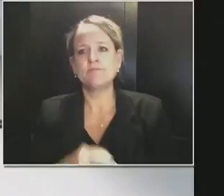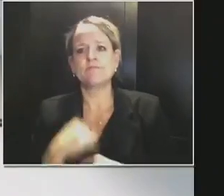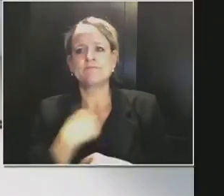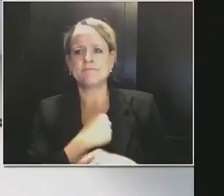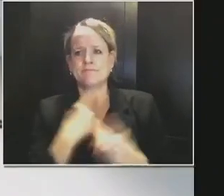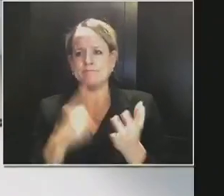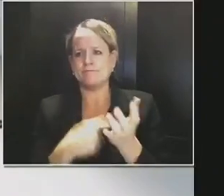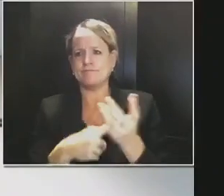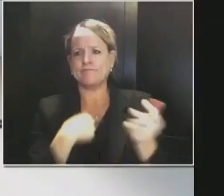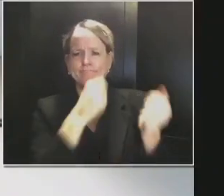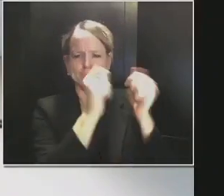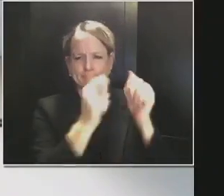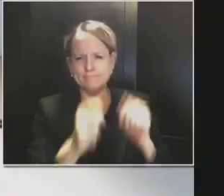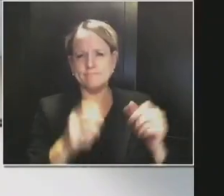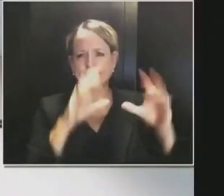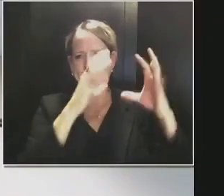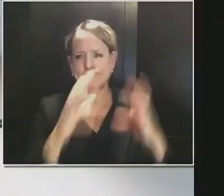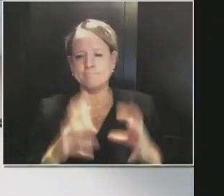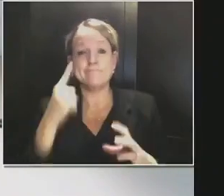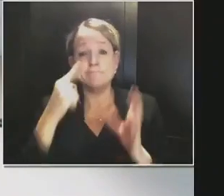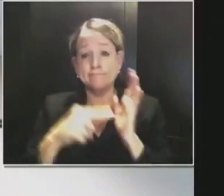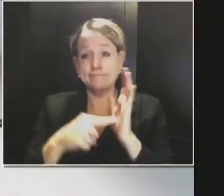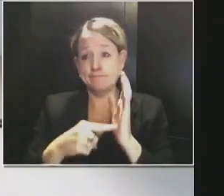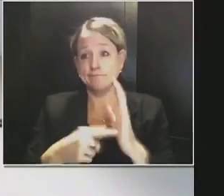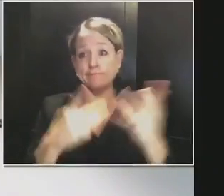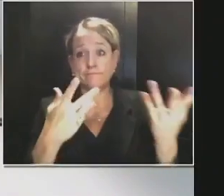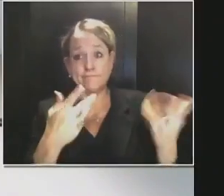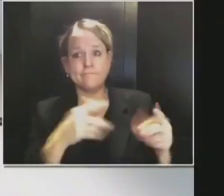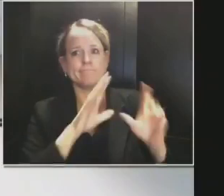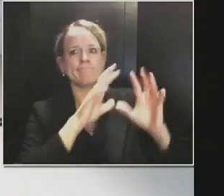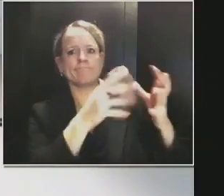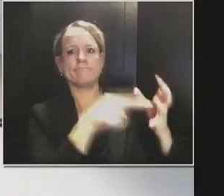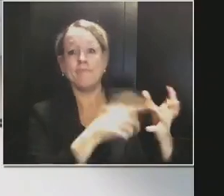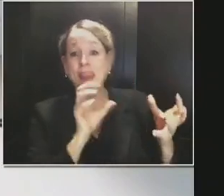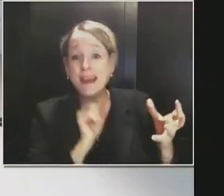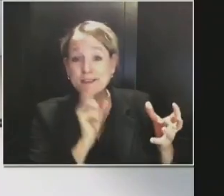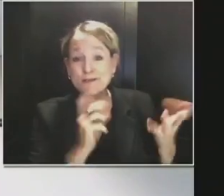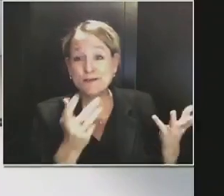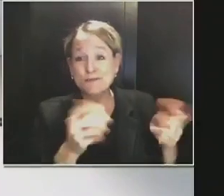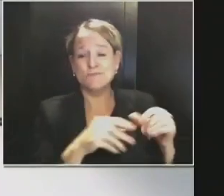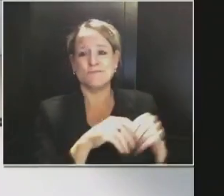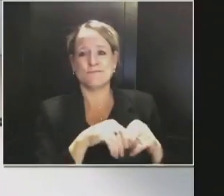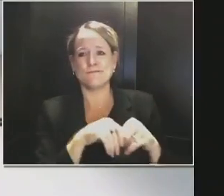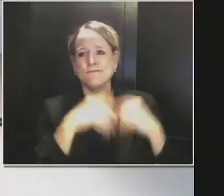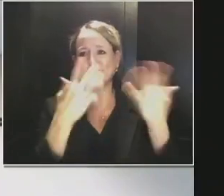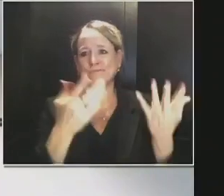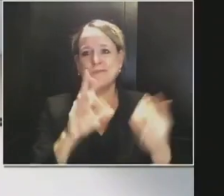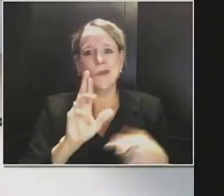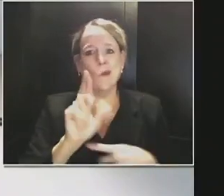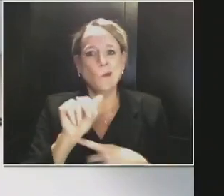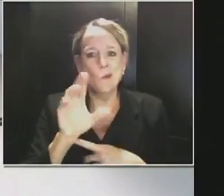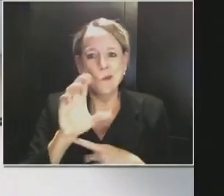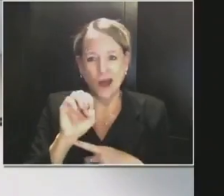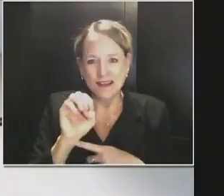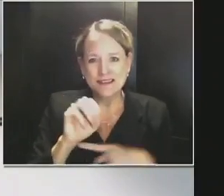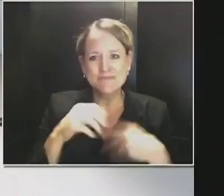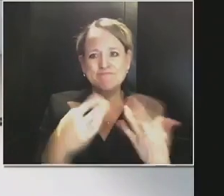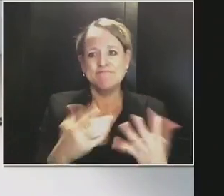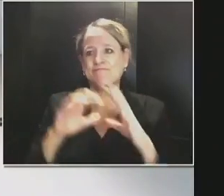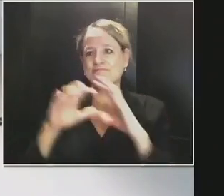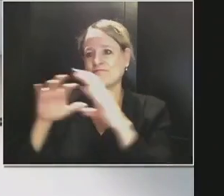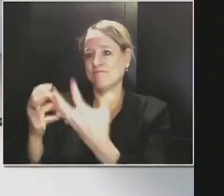we saw high rates of COVID-19 infection in the African American and Latinx populations in Milwaukee,